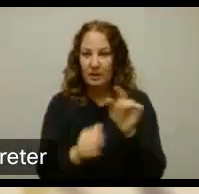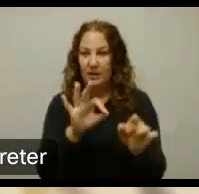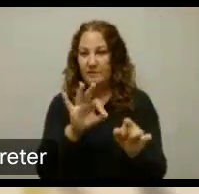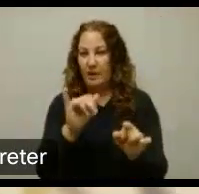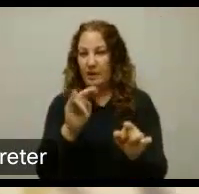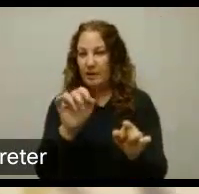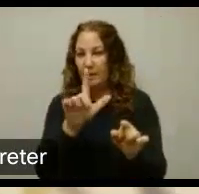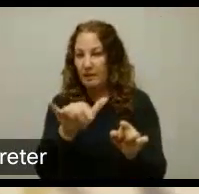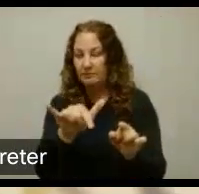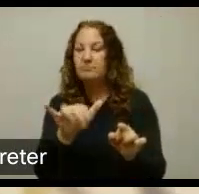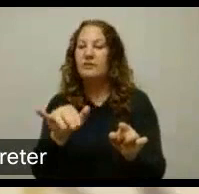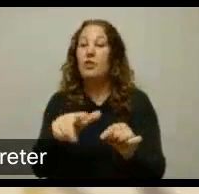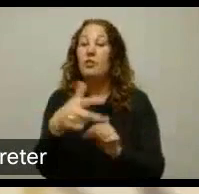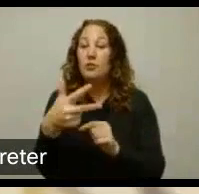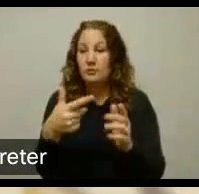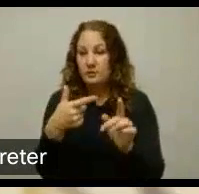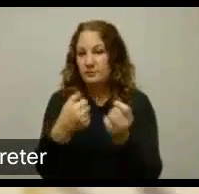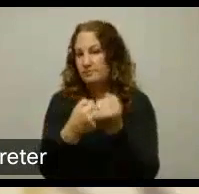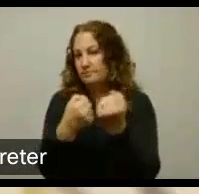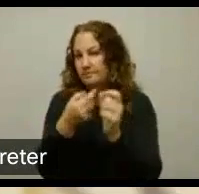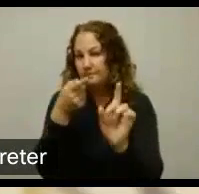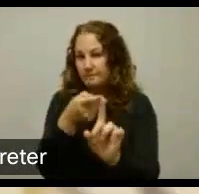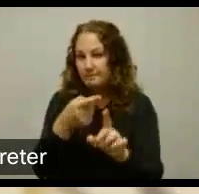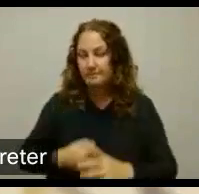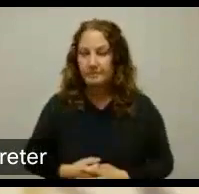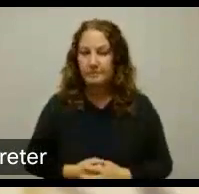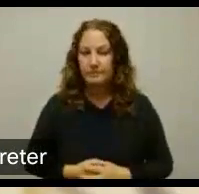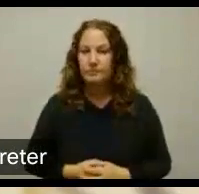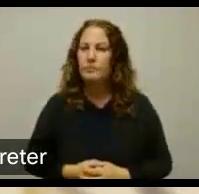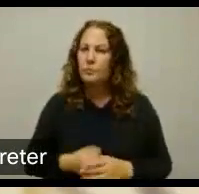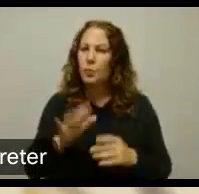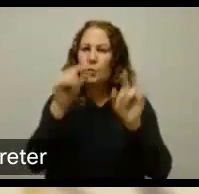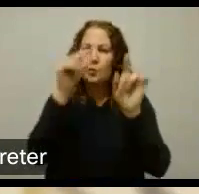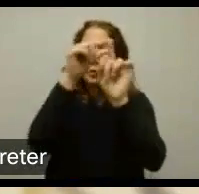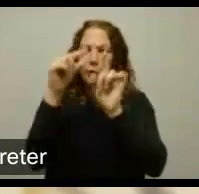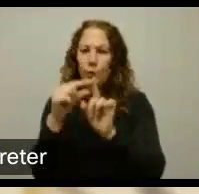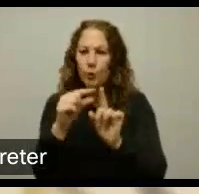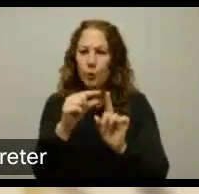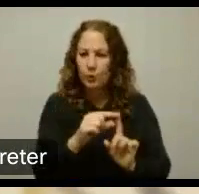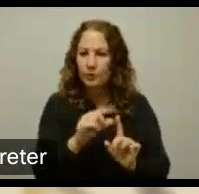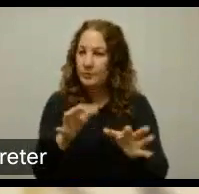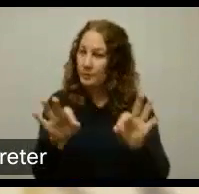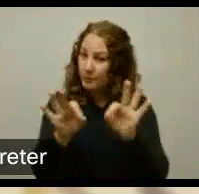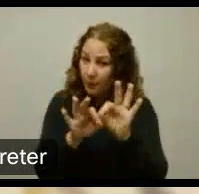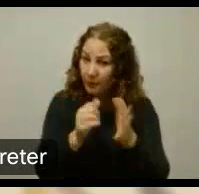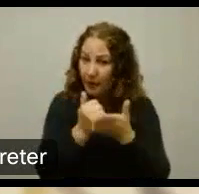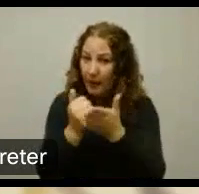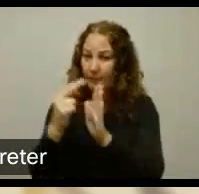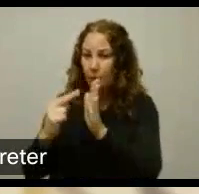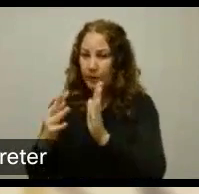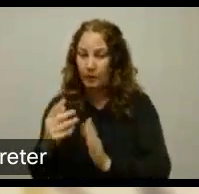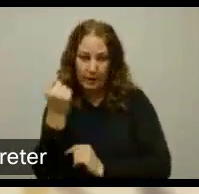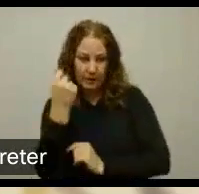to introduce our third supporting point. These words are crucial. They help the reader see